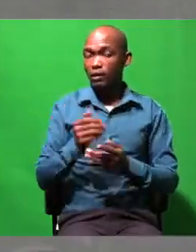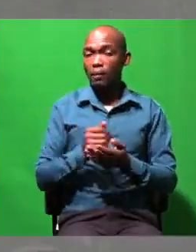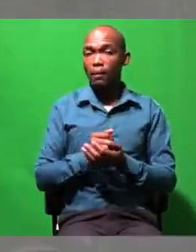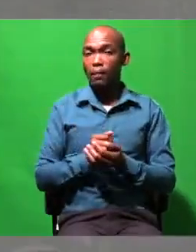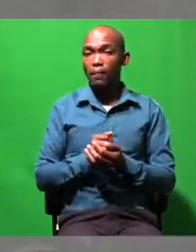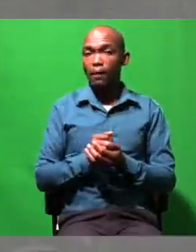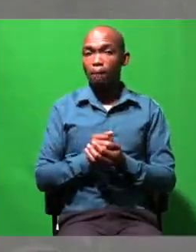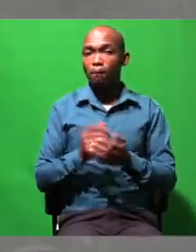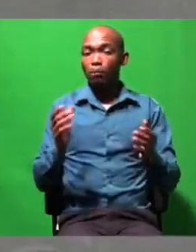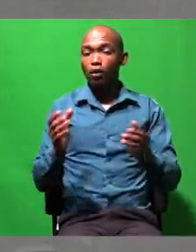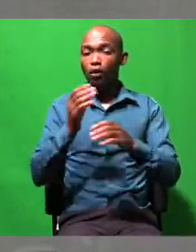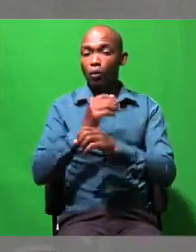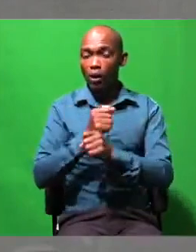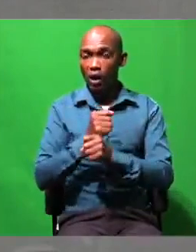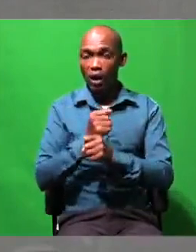So, we have